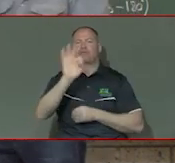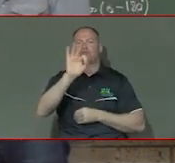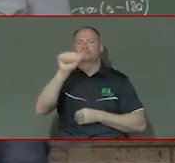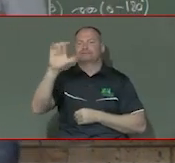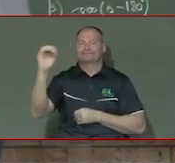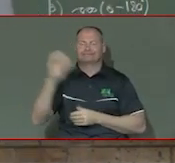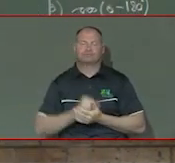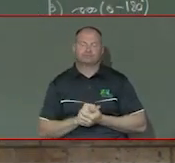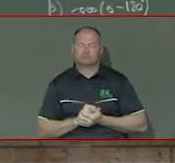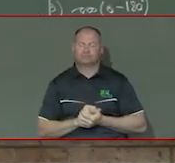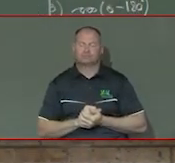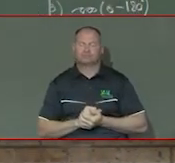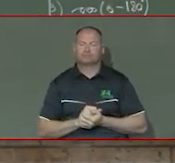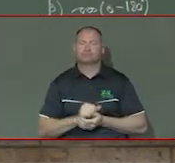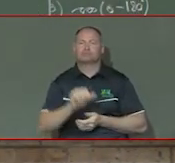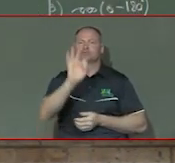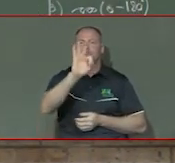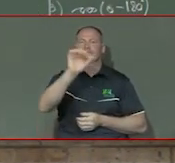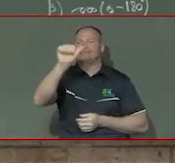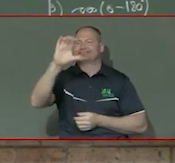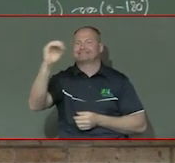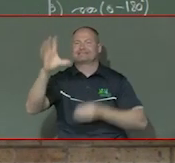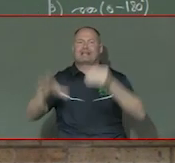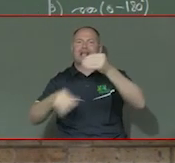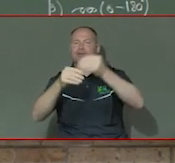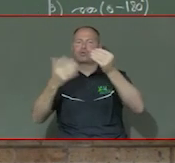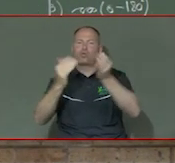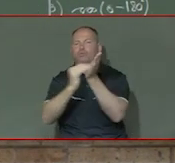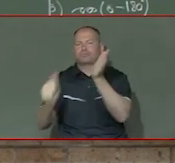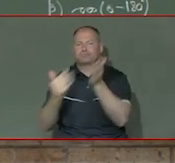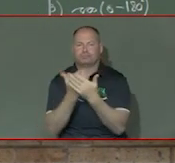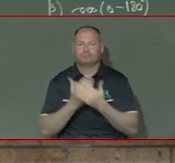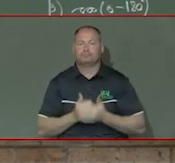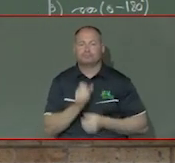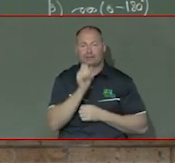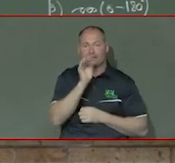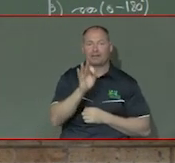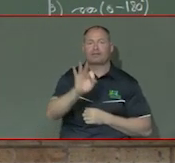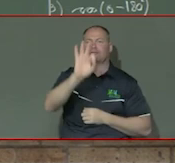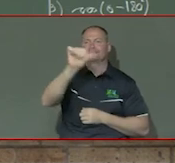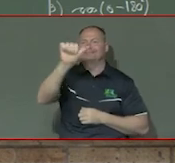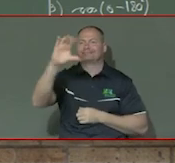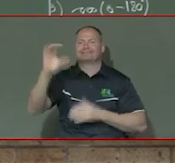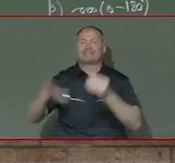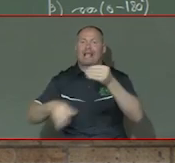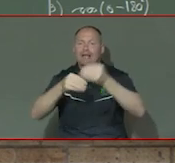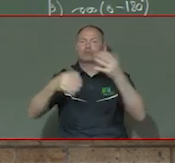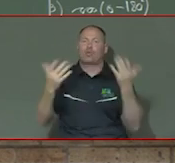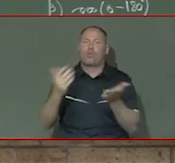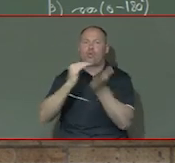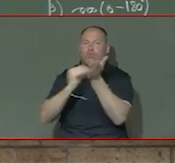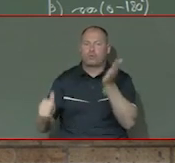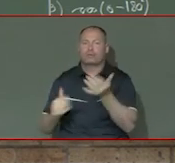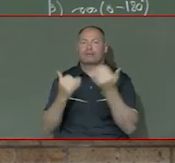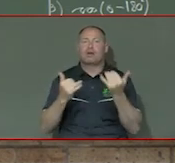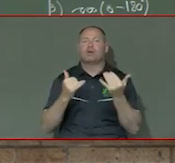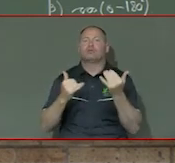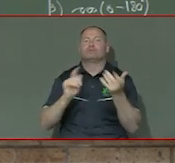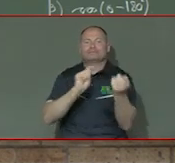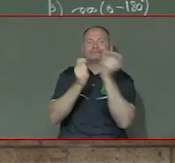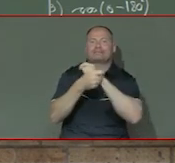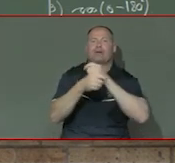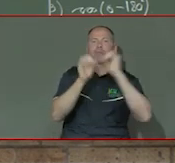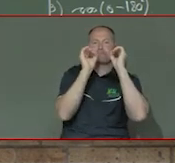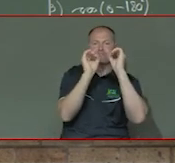I get to that, I want to explain to you that if you add or subtract 360 degrees, we change nothing.